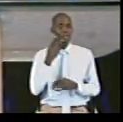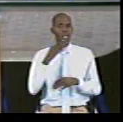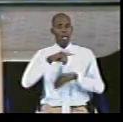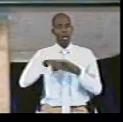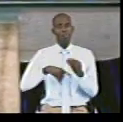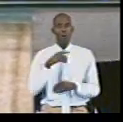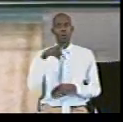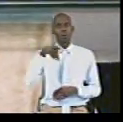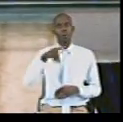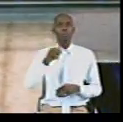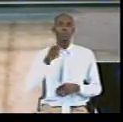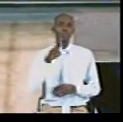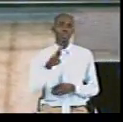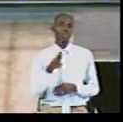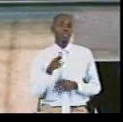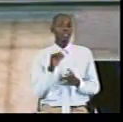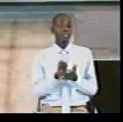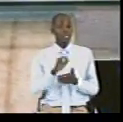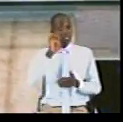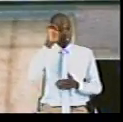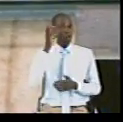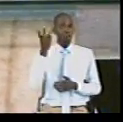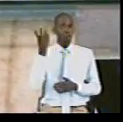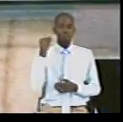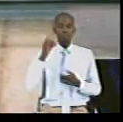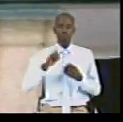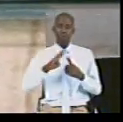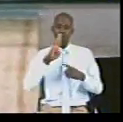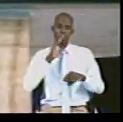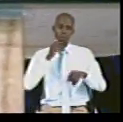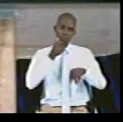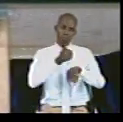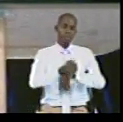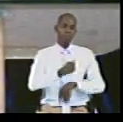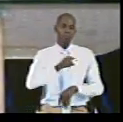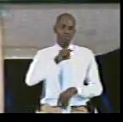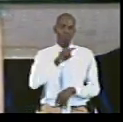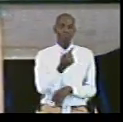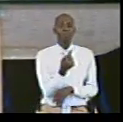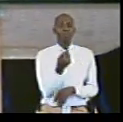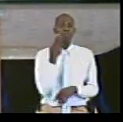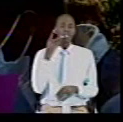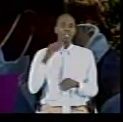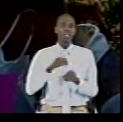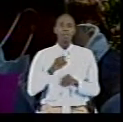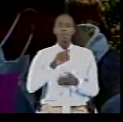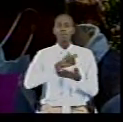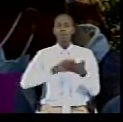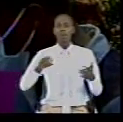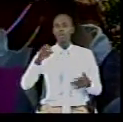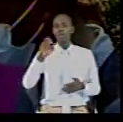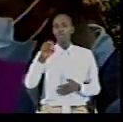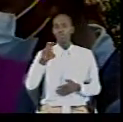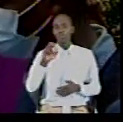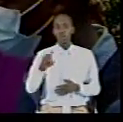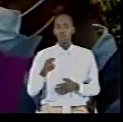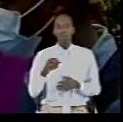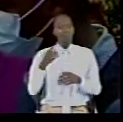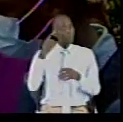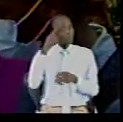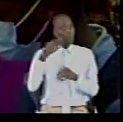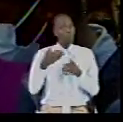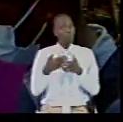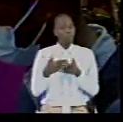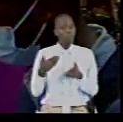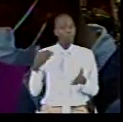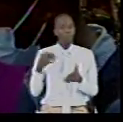he was to be blamed. Look at verse 12. In verse 12, for before that certain came